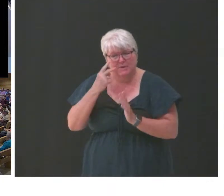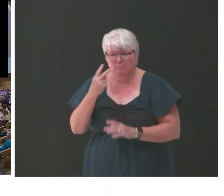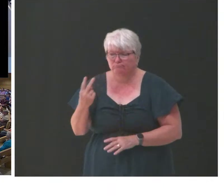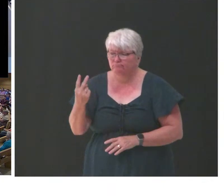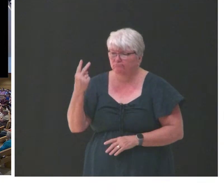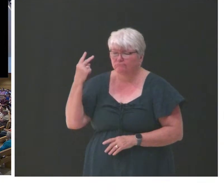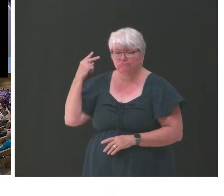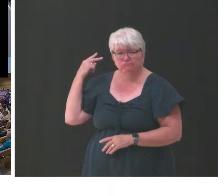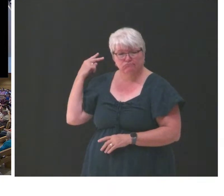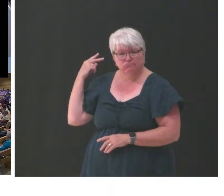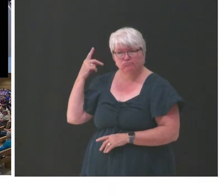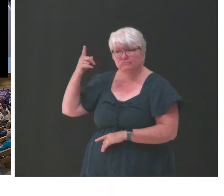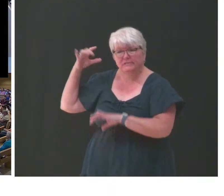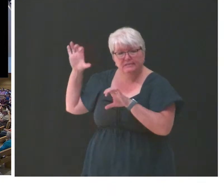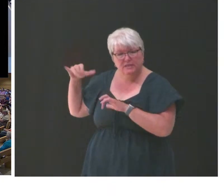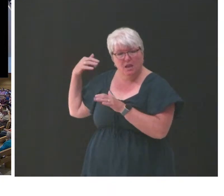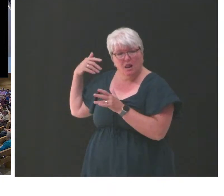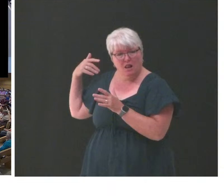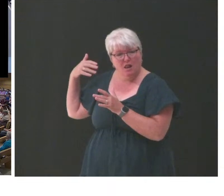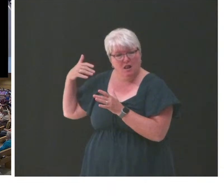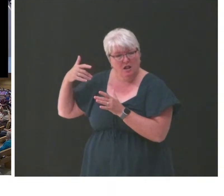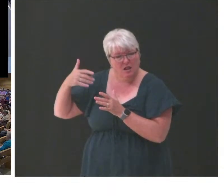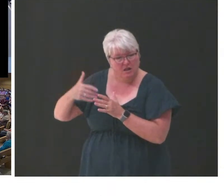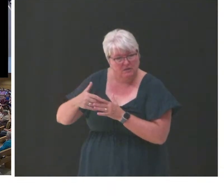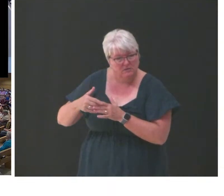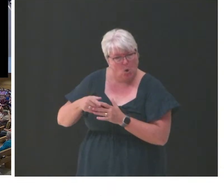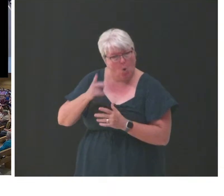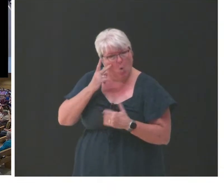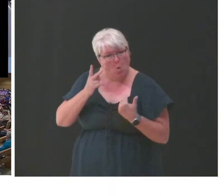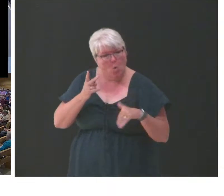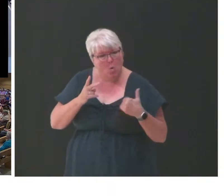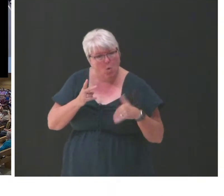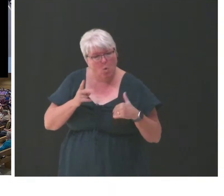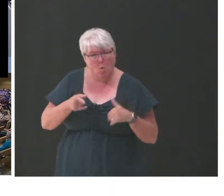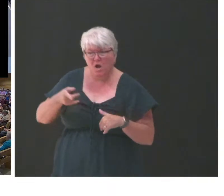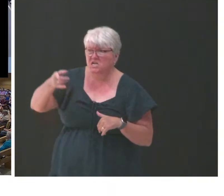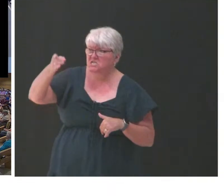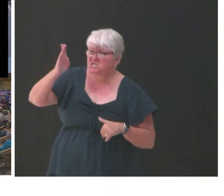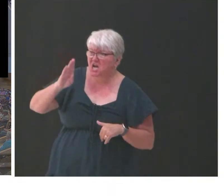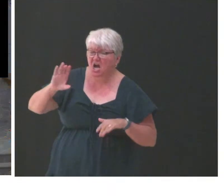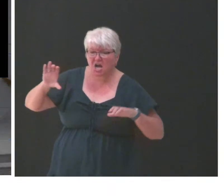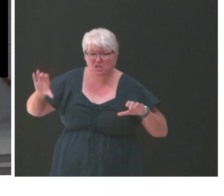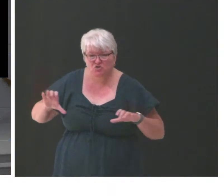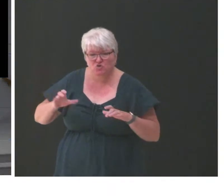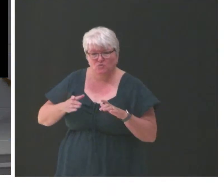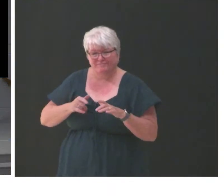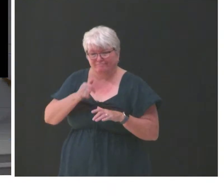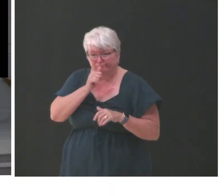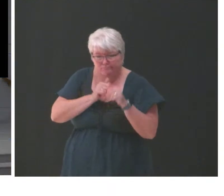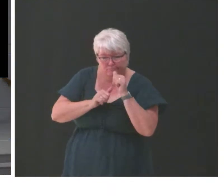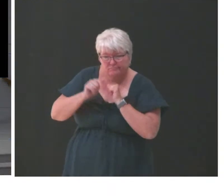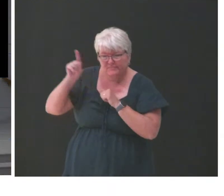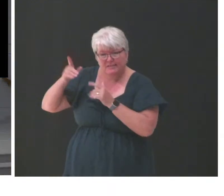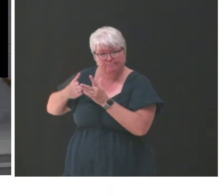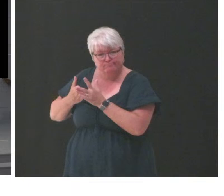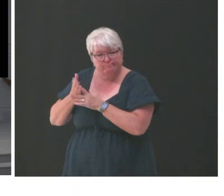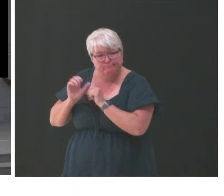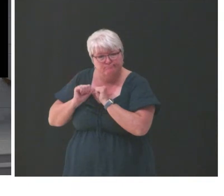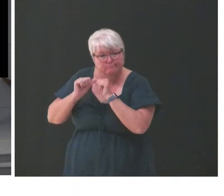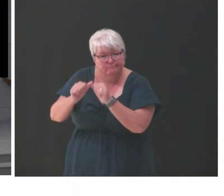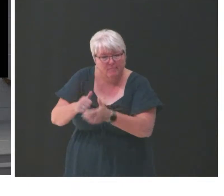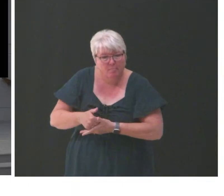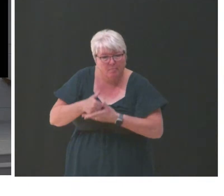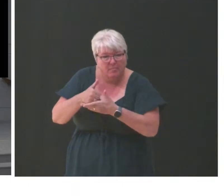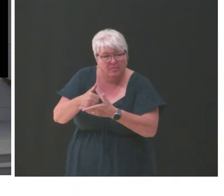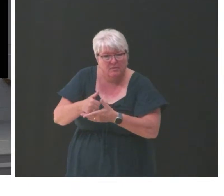view. To go back and look at the things God has brought us through. That's ringing a little bit, Dalen,